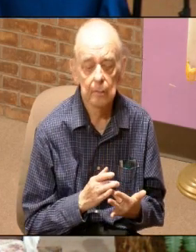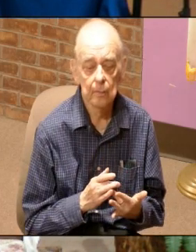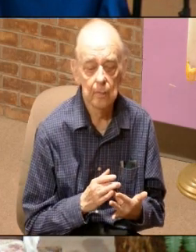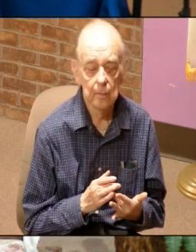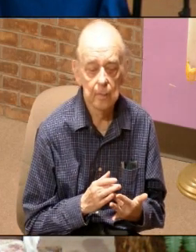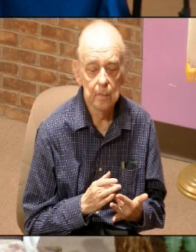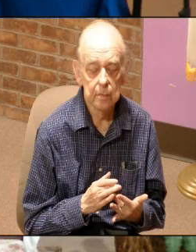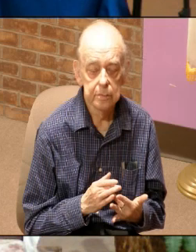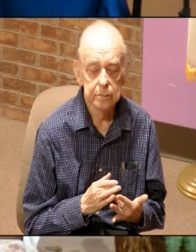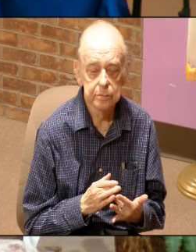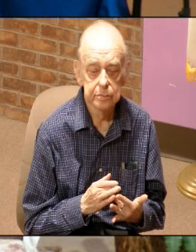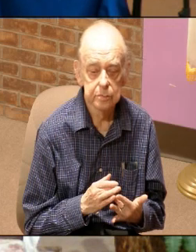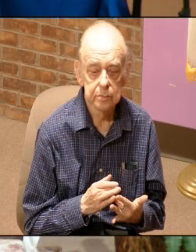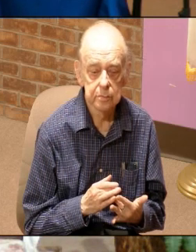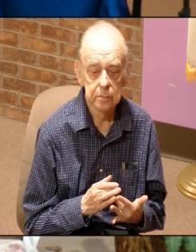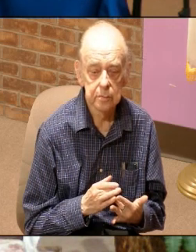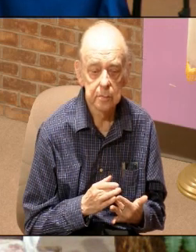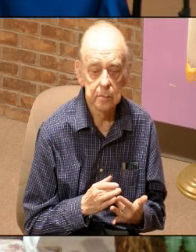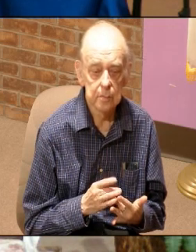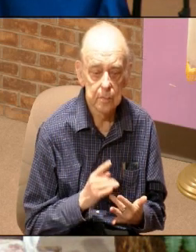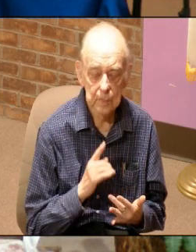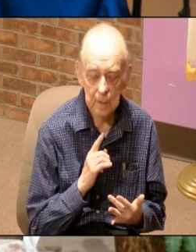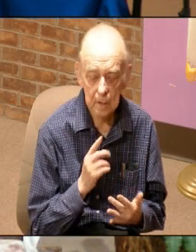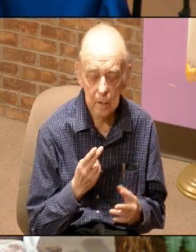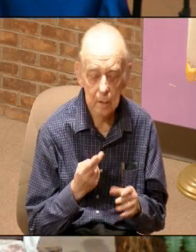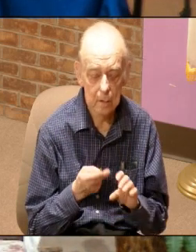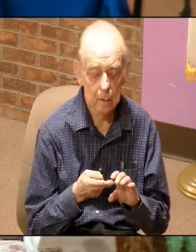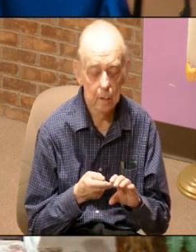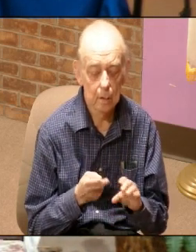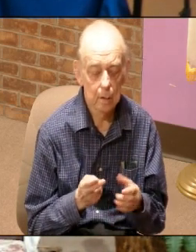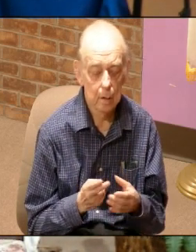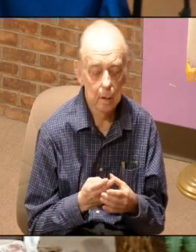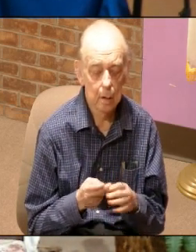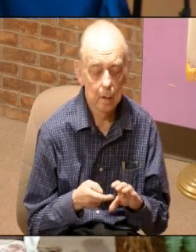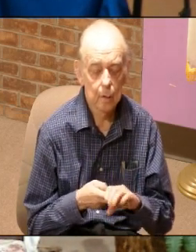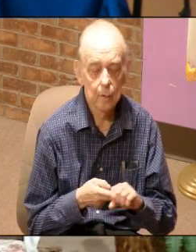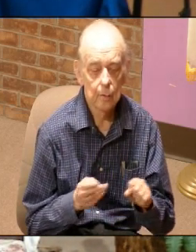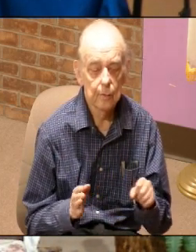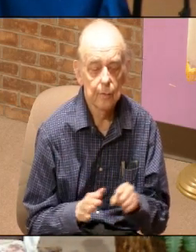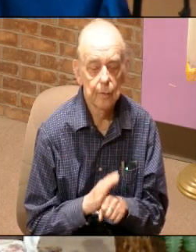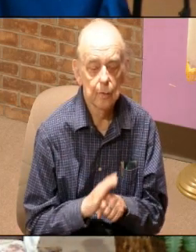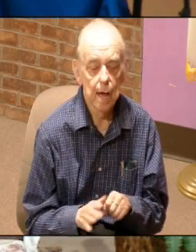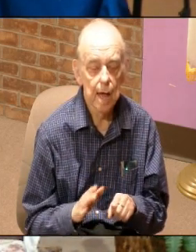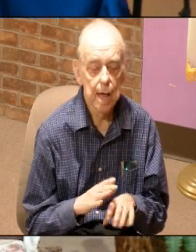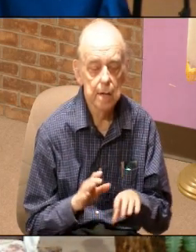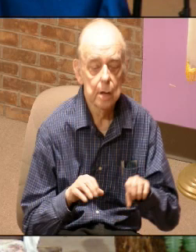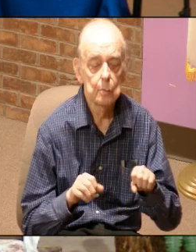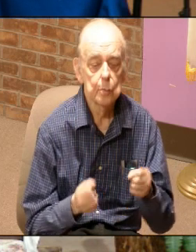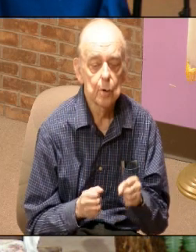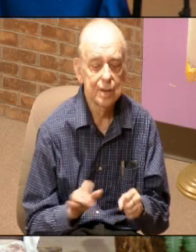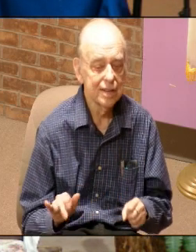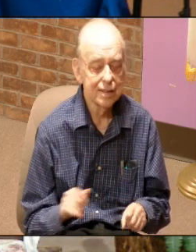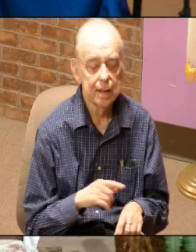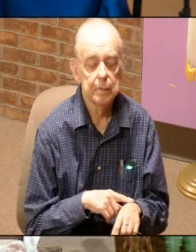every mother's heart is both full and broken at the same time.